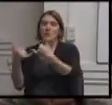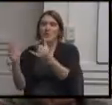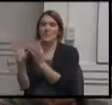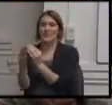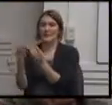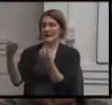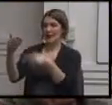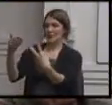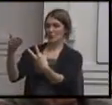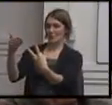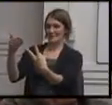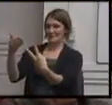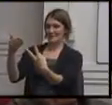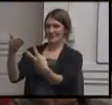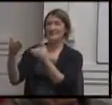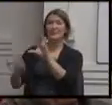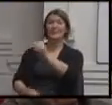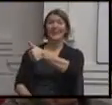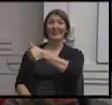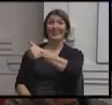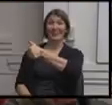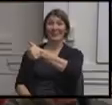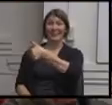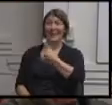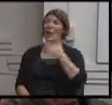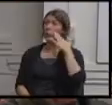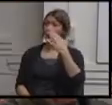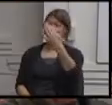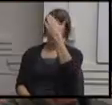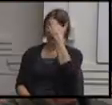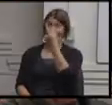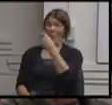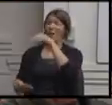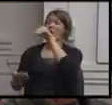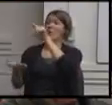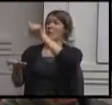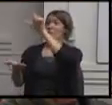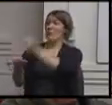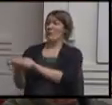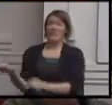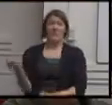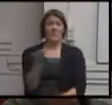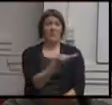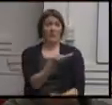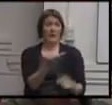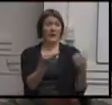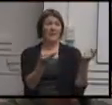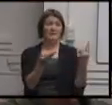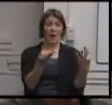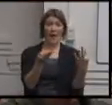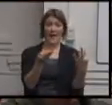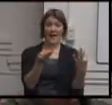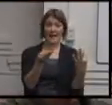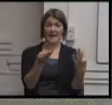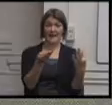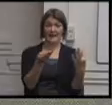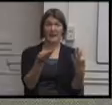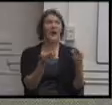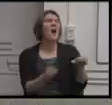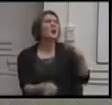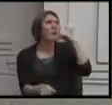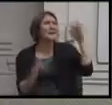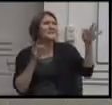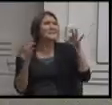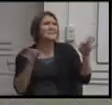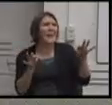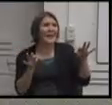next Wednesday, the 10th, and I should have something in writing by December 12th. Carol, can you tell them just real quickly, the audience,